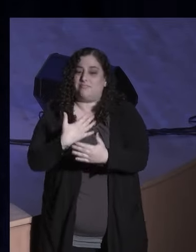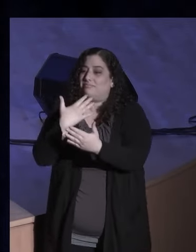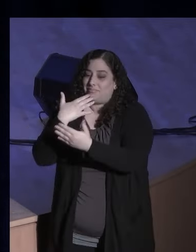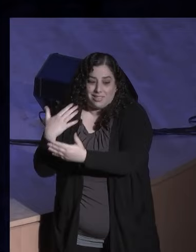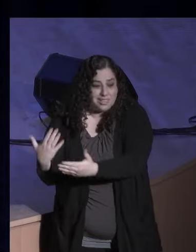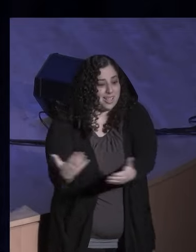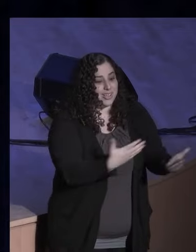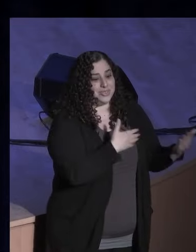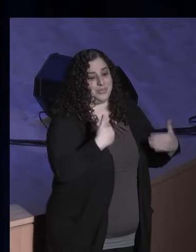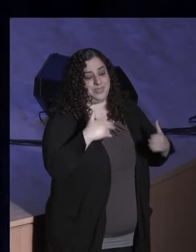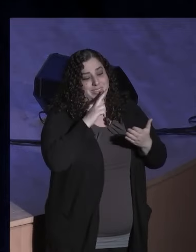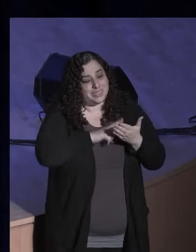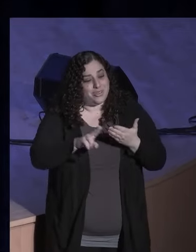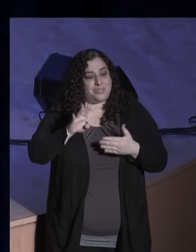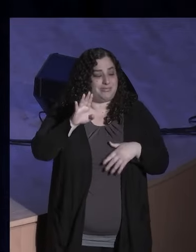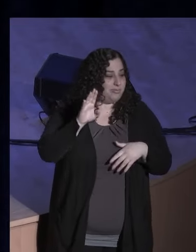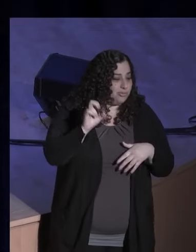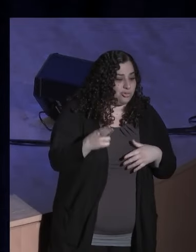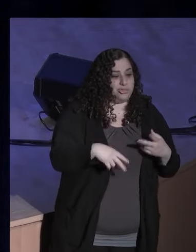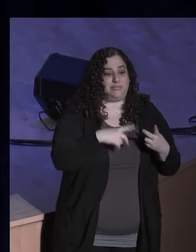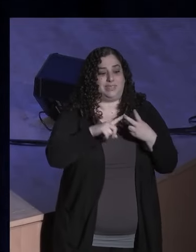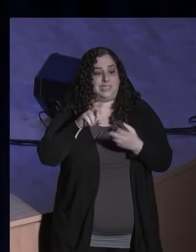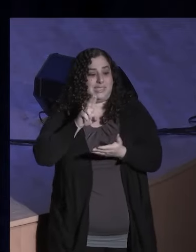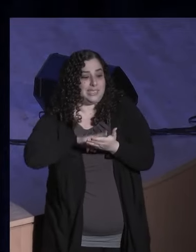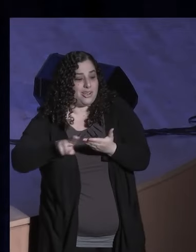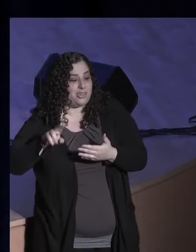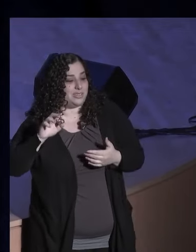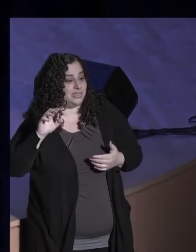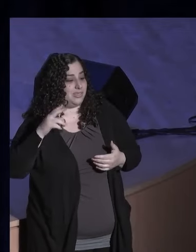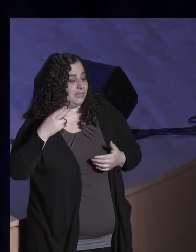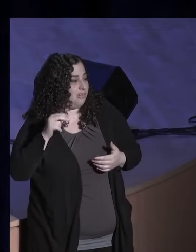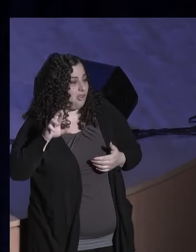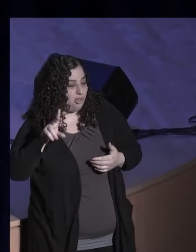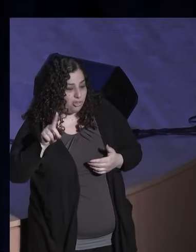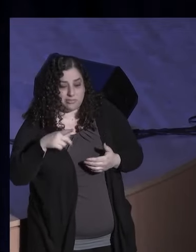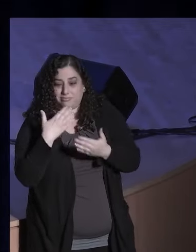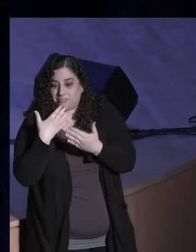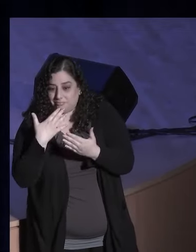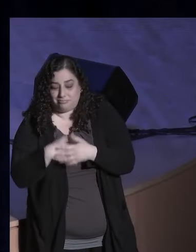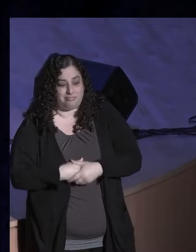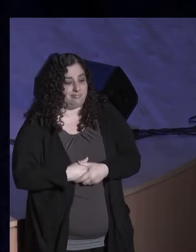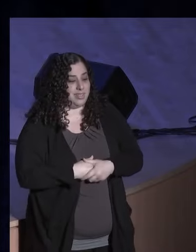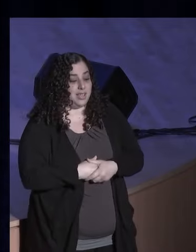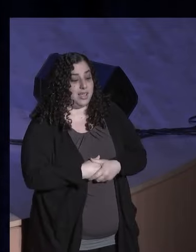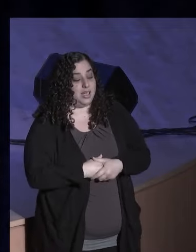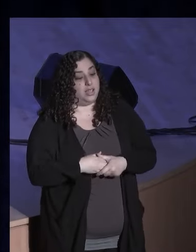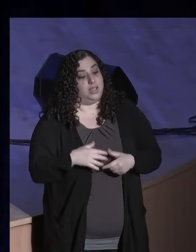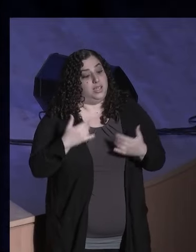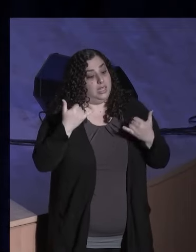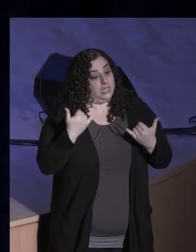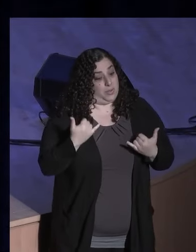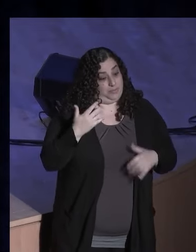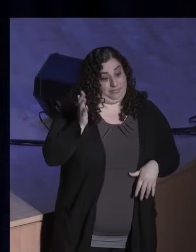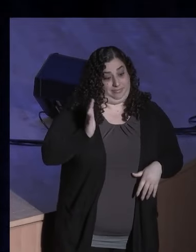for this very warm welcome. In the 1990s, I was living in New York City, working with youth across all five